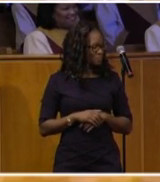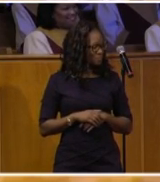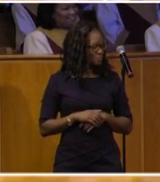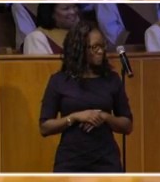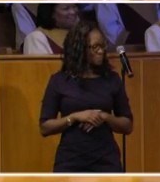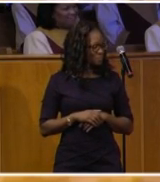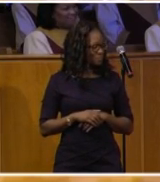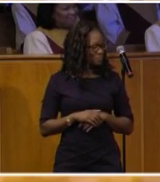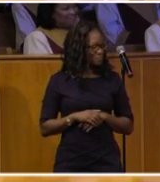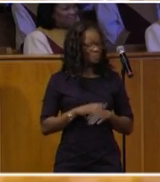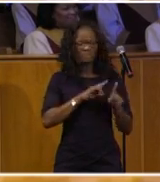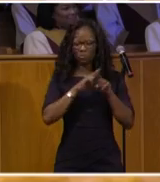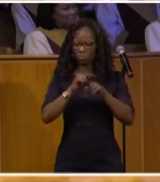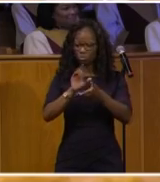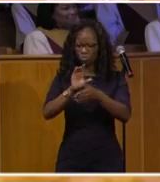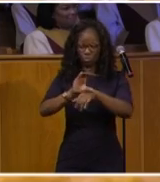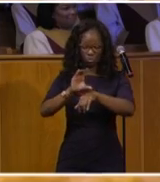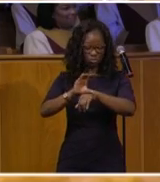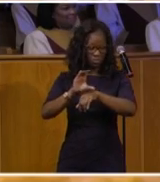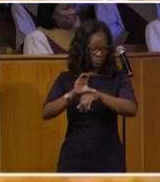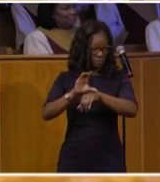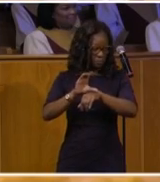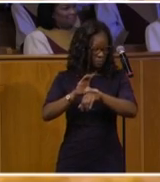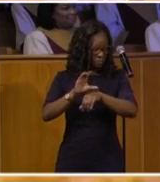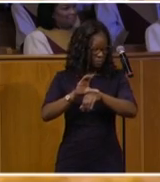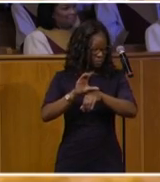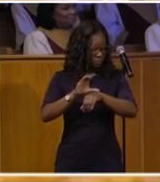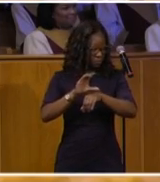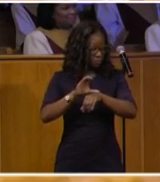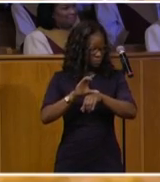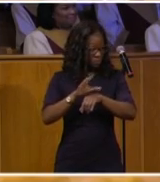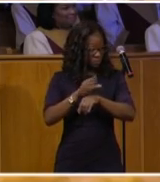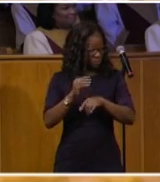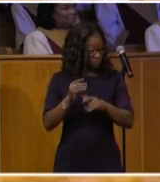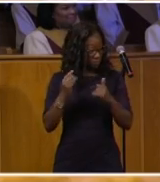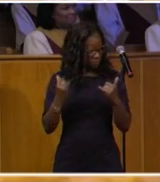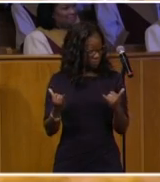I went to church, and today,